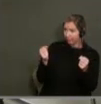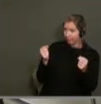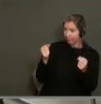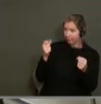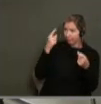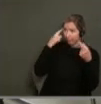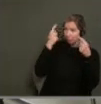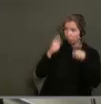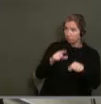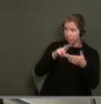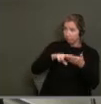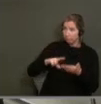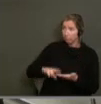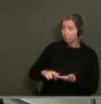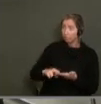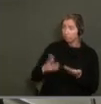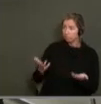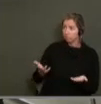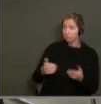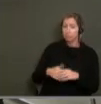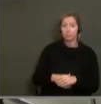the city signs with research centers?